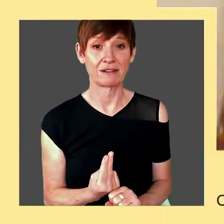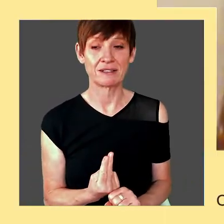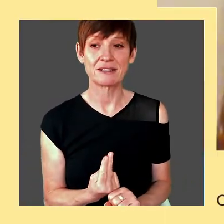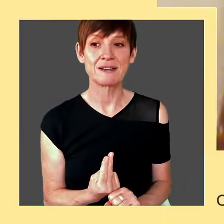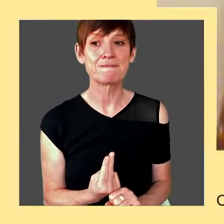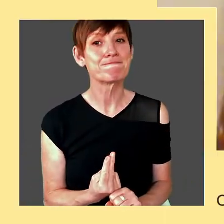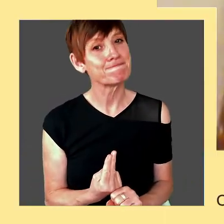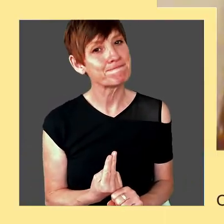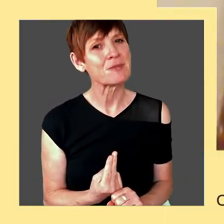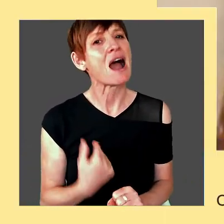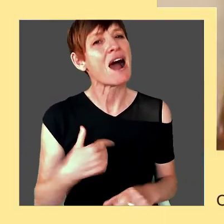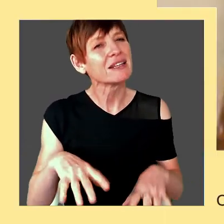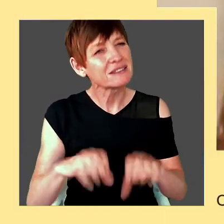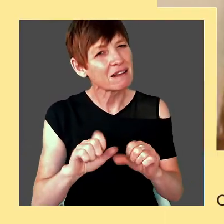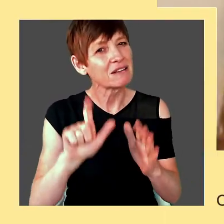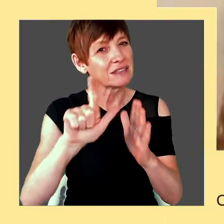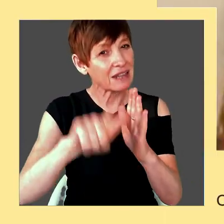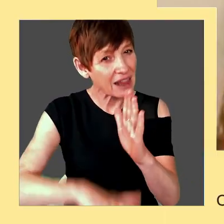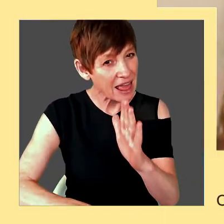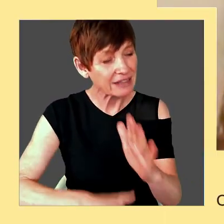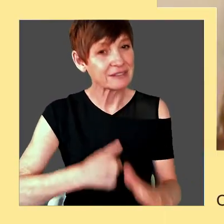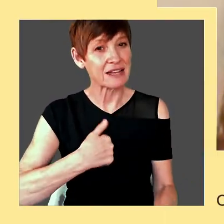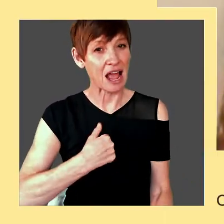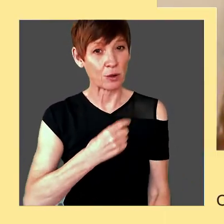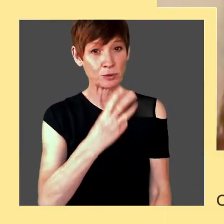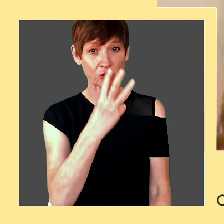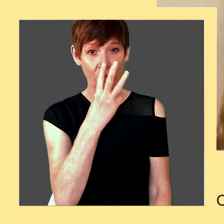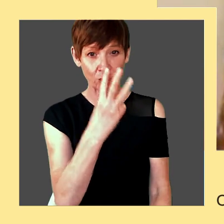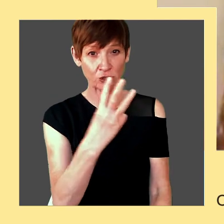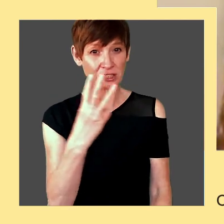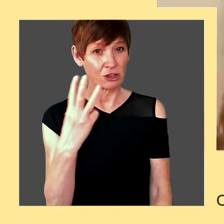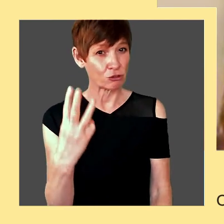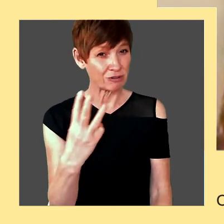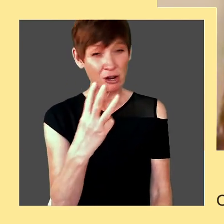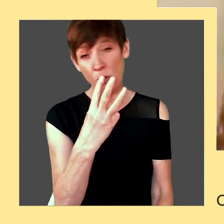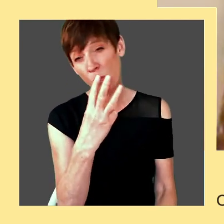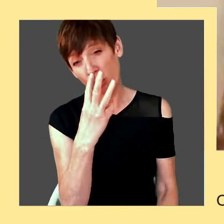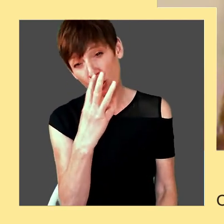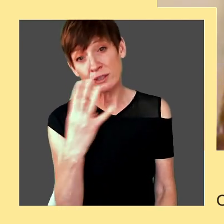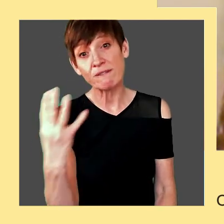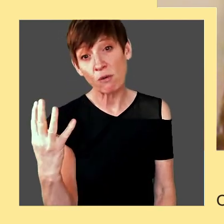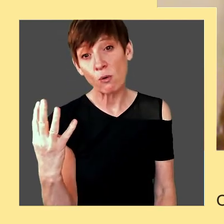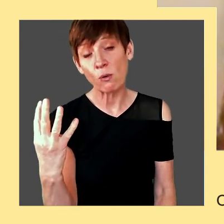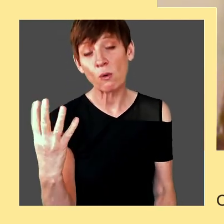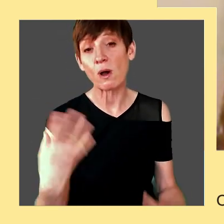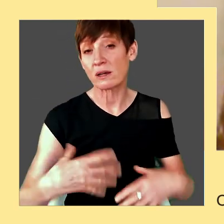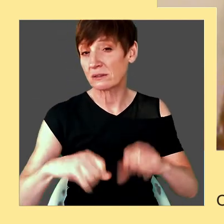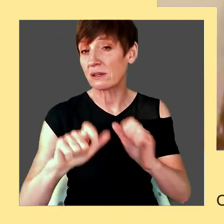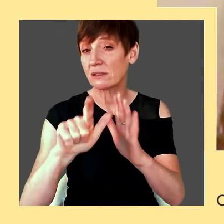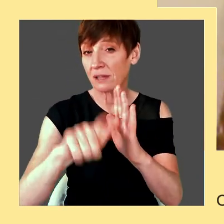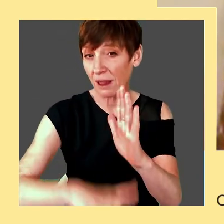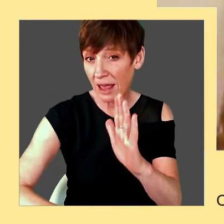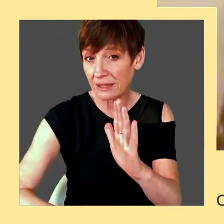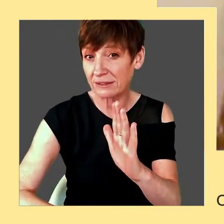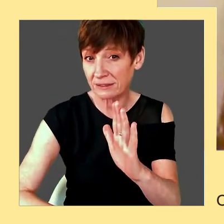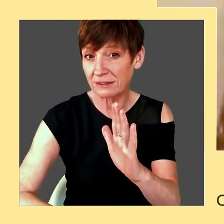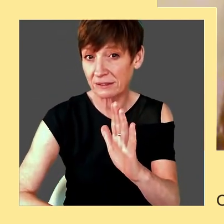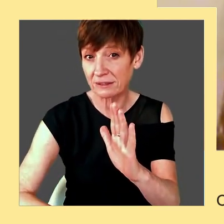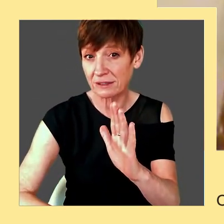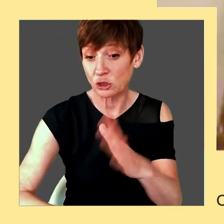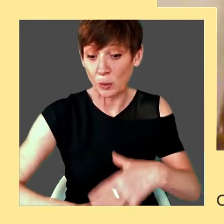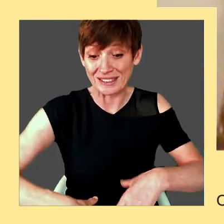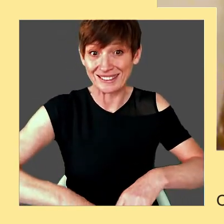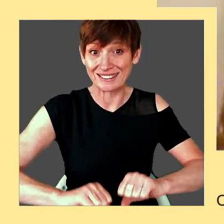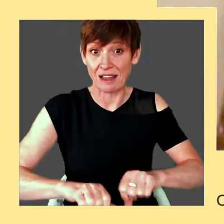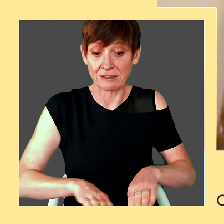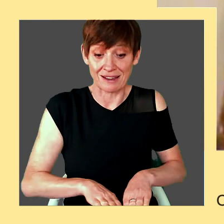I start art very late. When I was 33, 34, and I start from level one